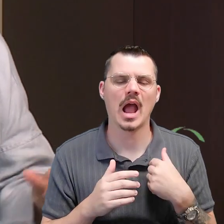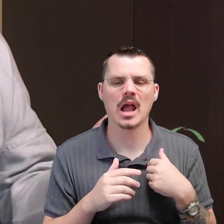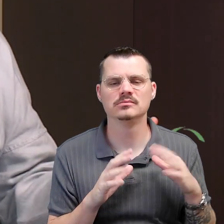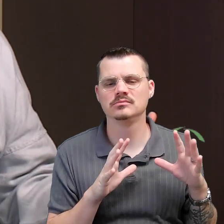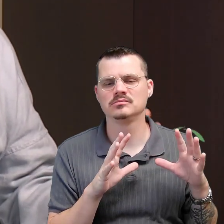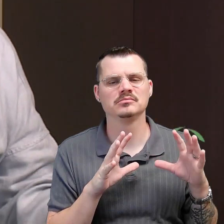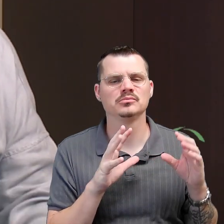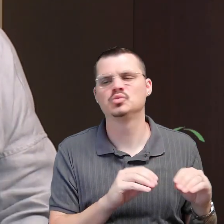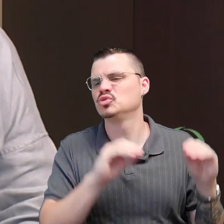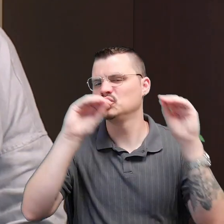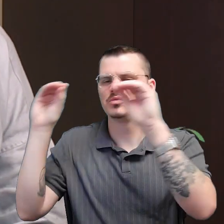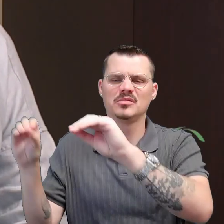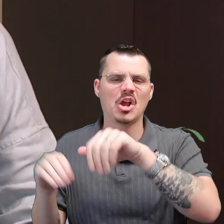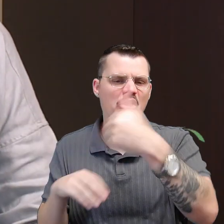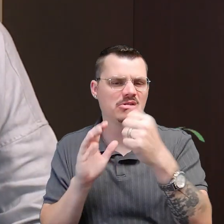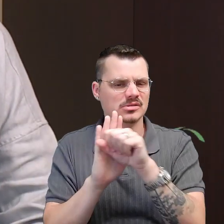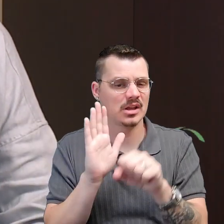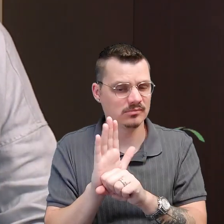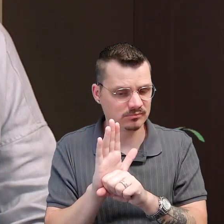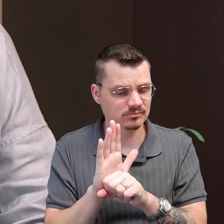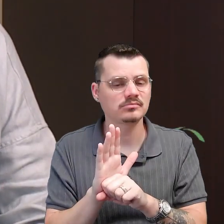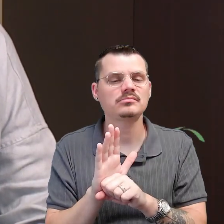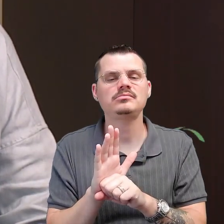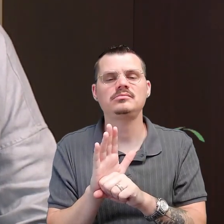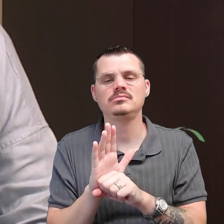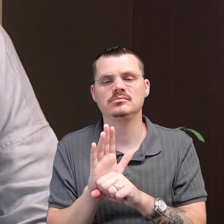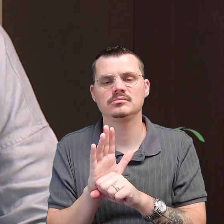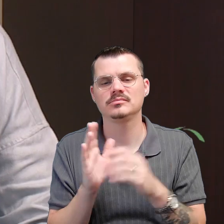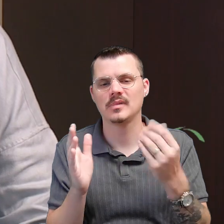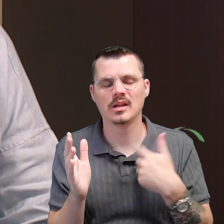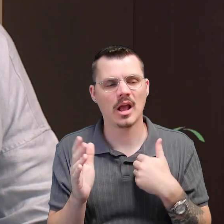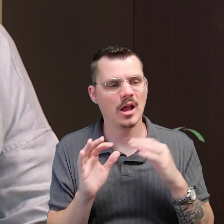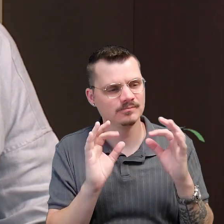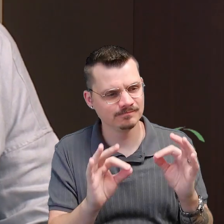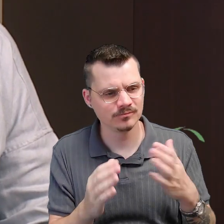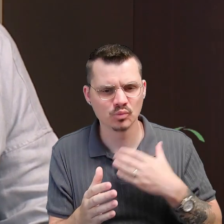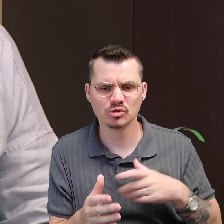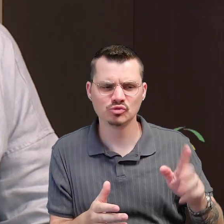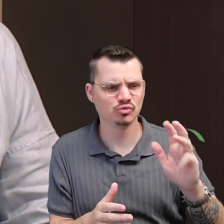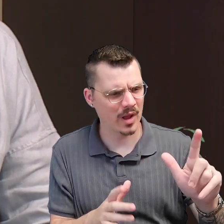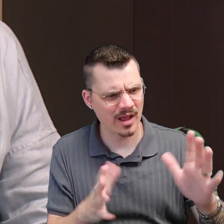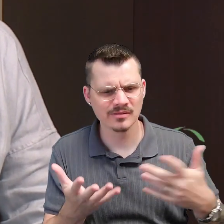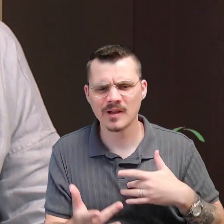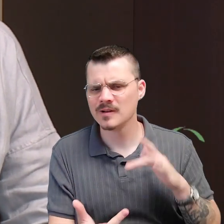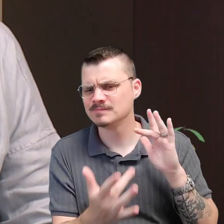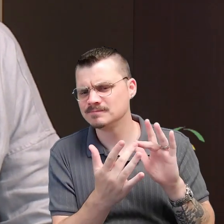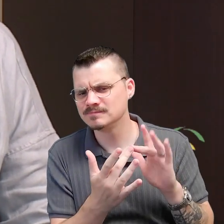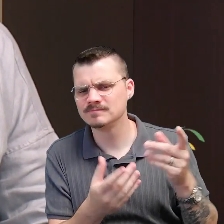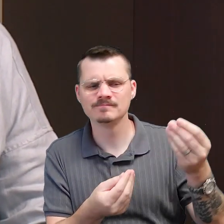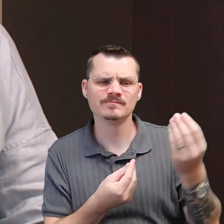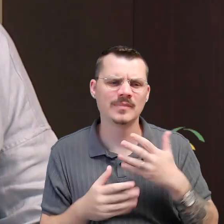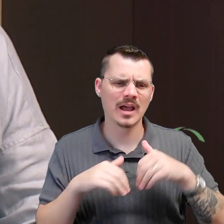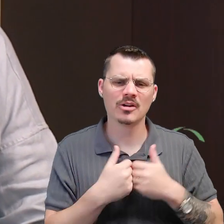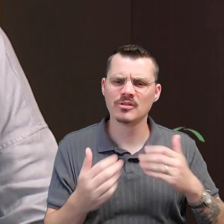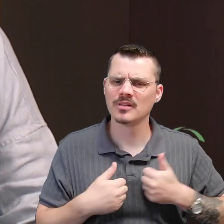I moved to a different state and wished her well. We kept in touch. She let me know how